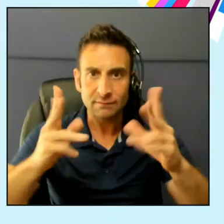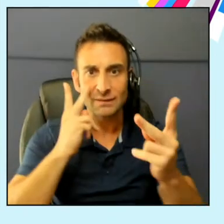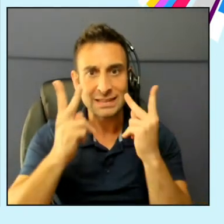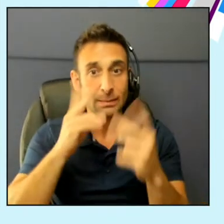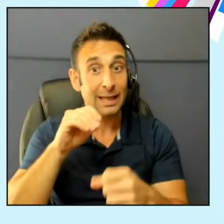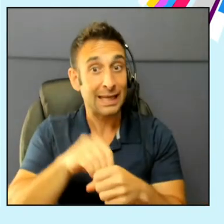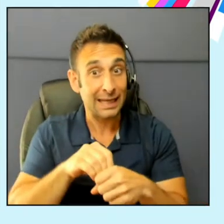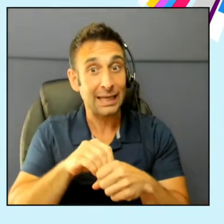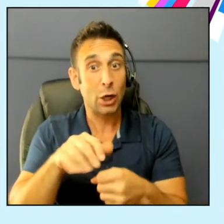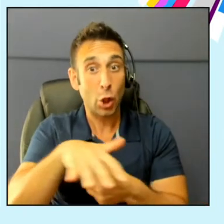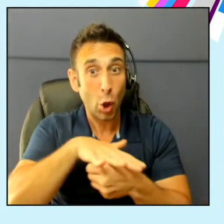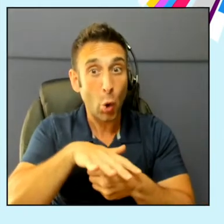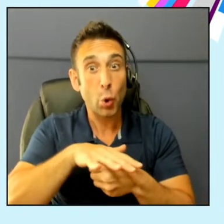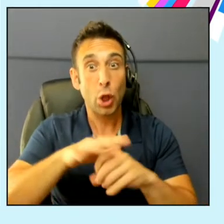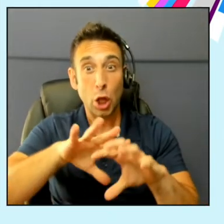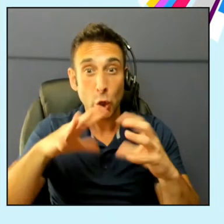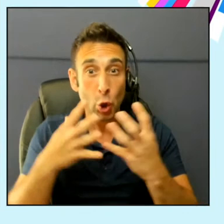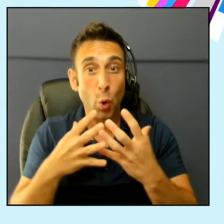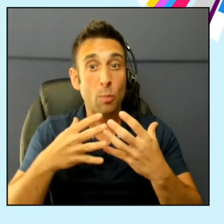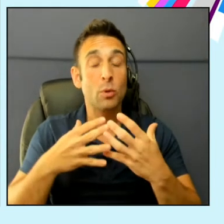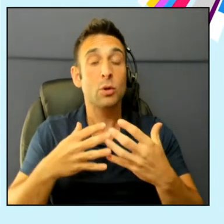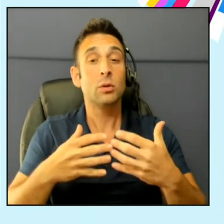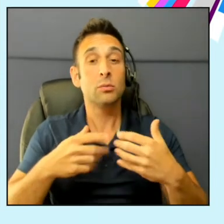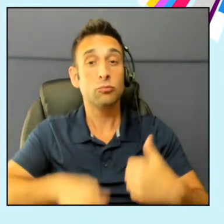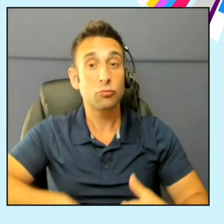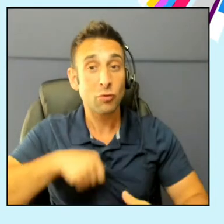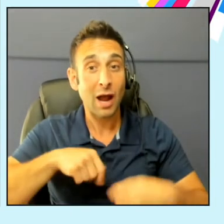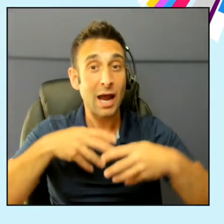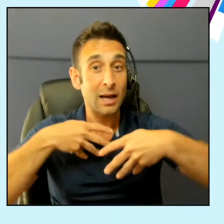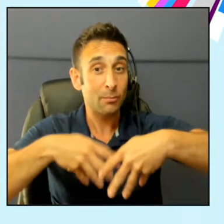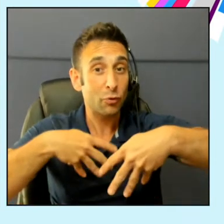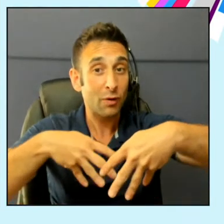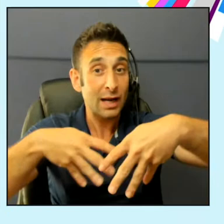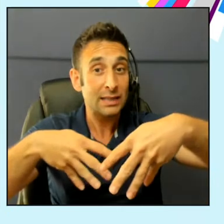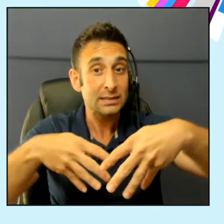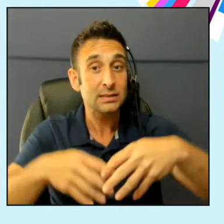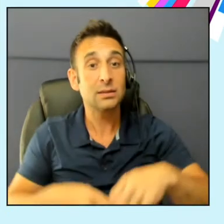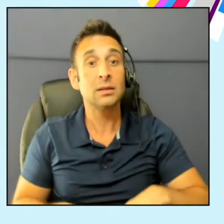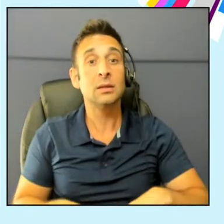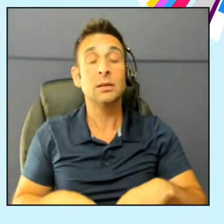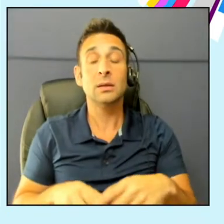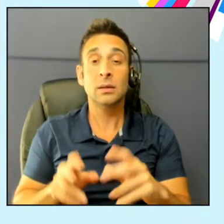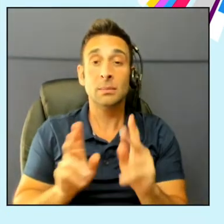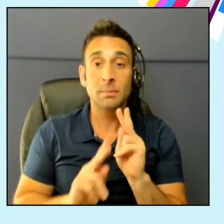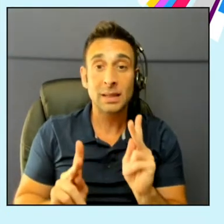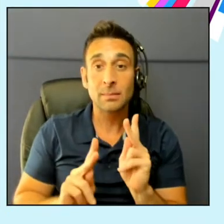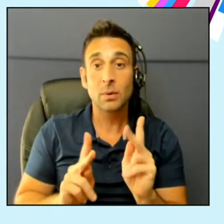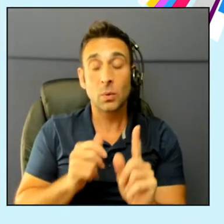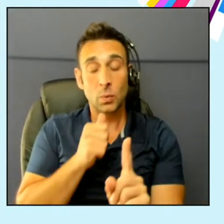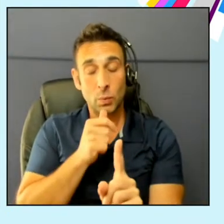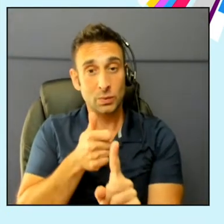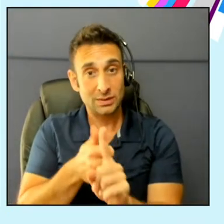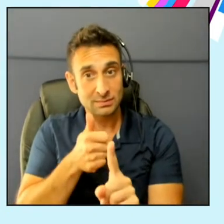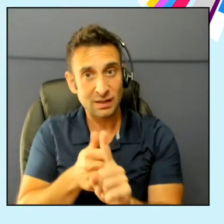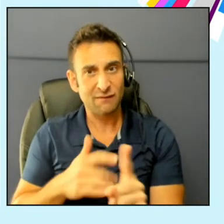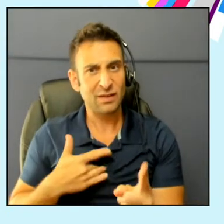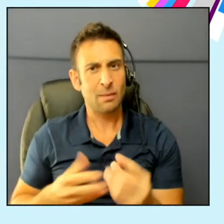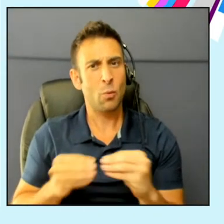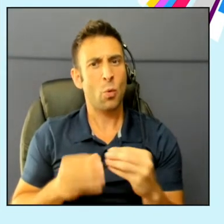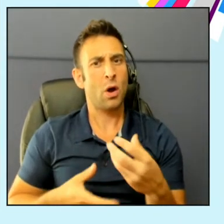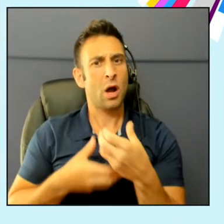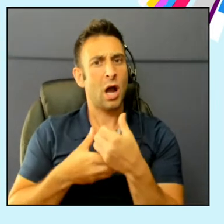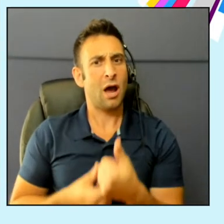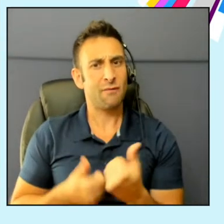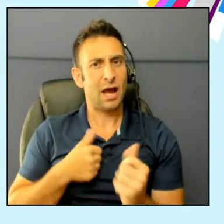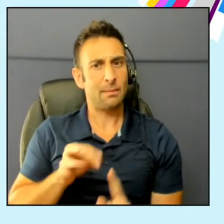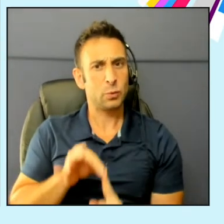Pride Parade, because this is allowing people that are living in different small cities to be confident, to be